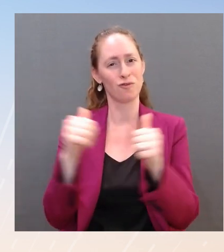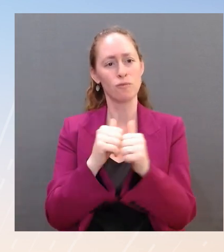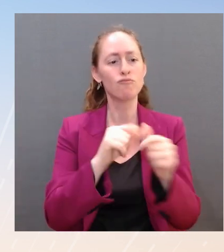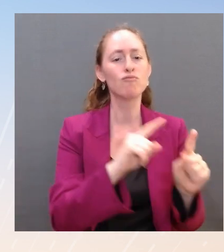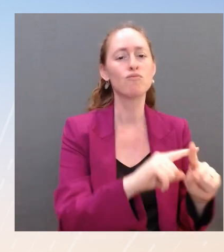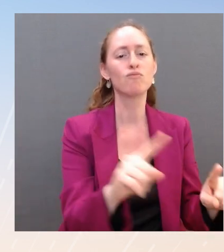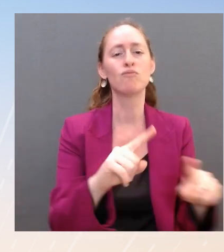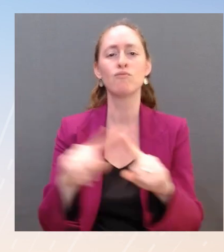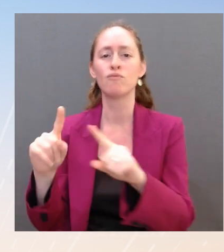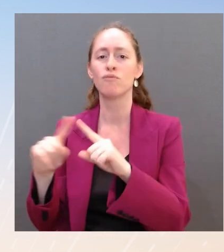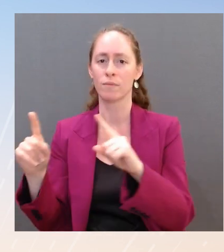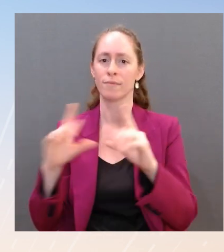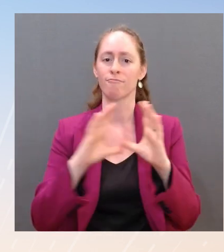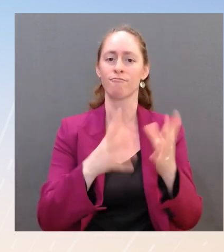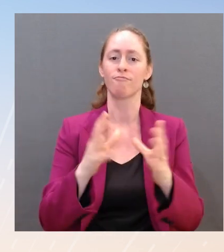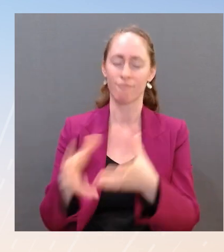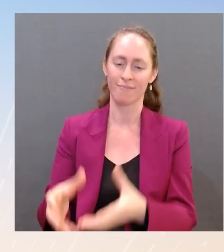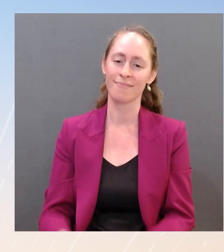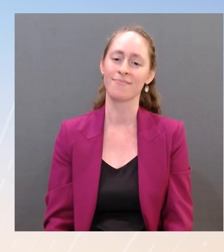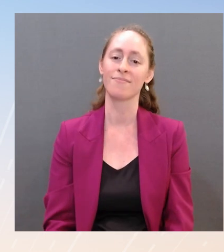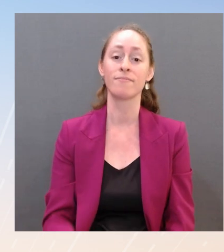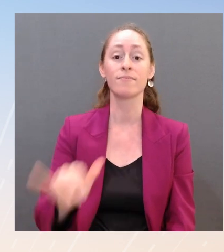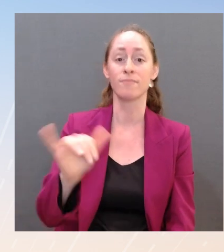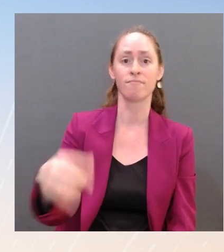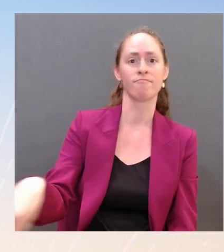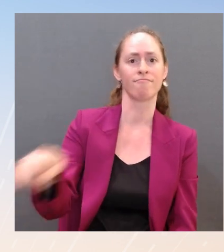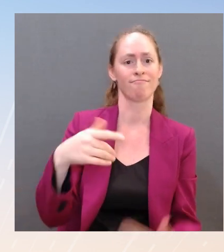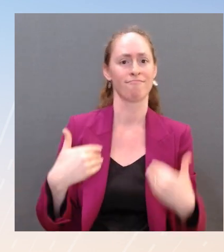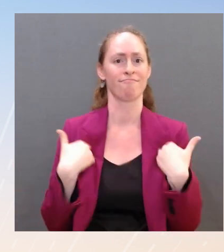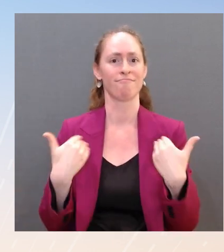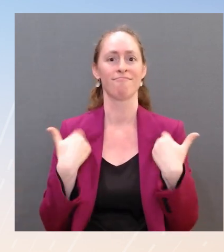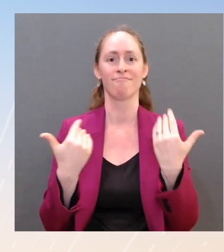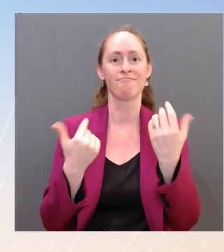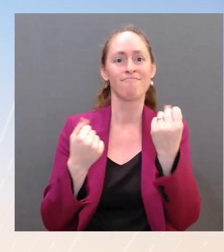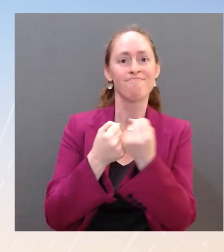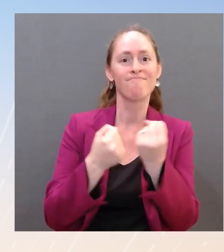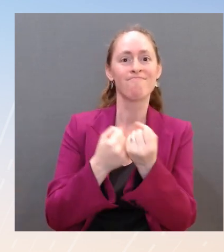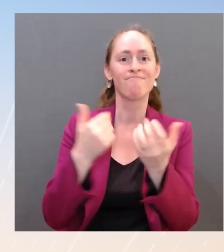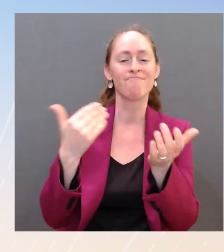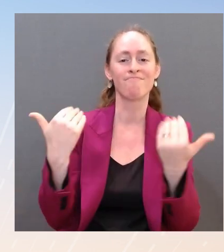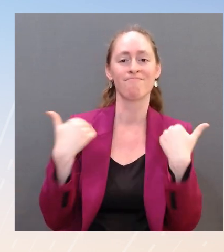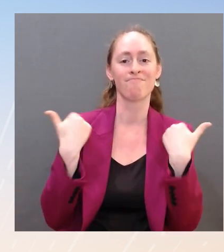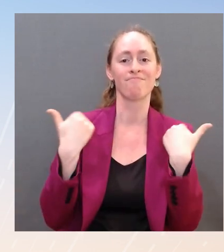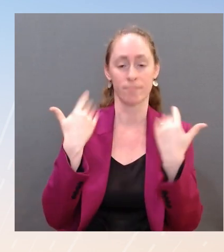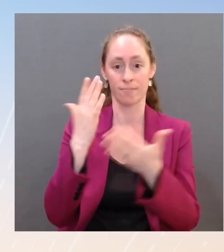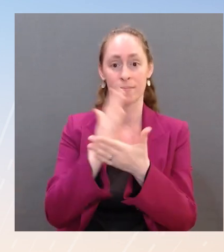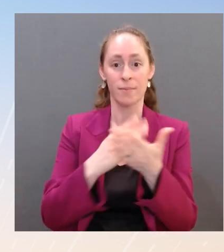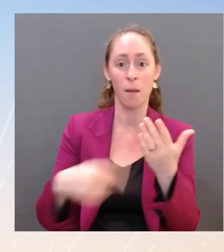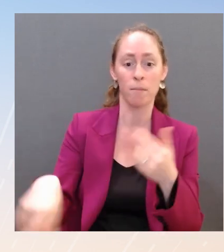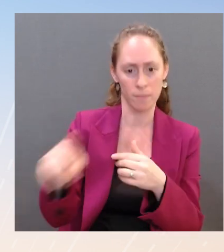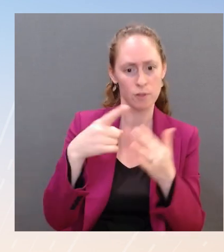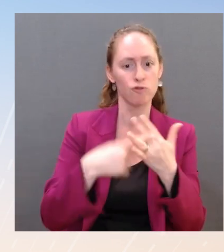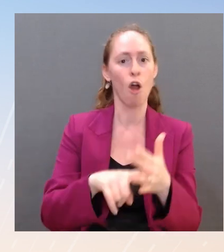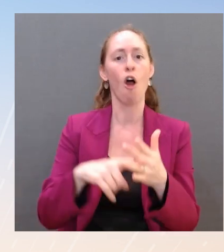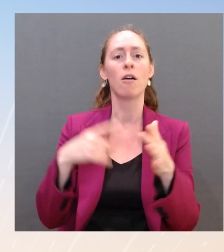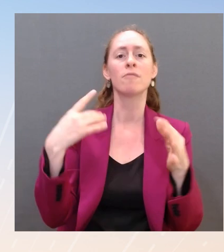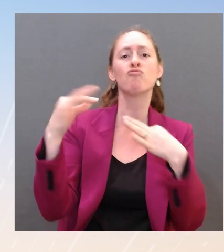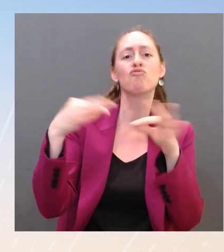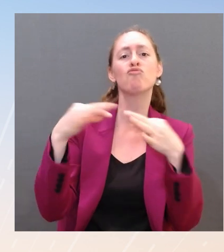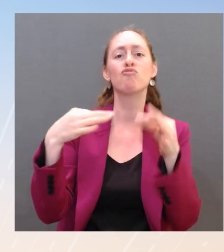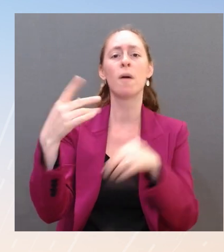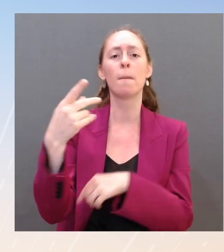health leaders who've launched podcasts and designed apps, advocates who've elevated this issue on social